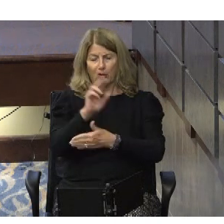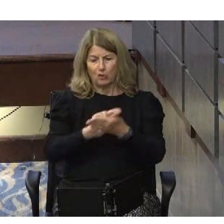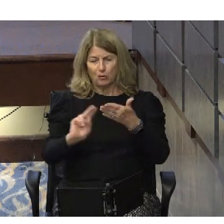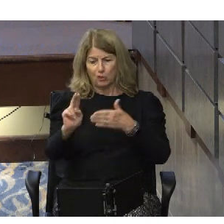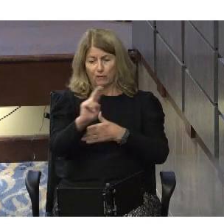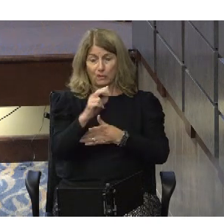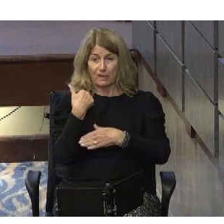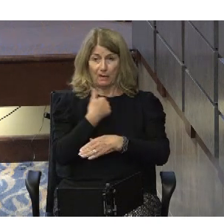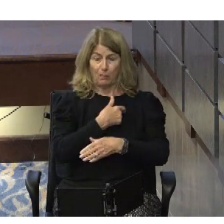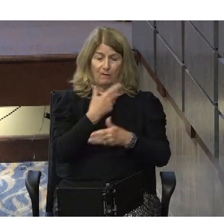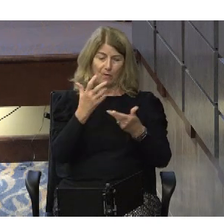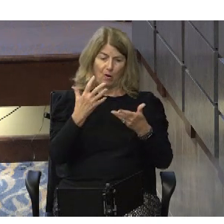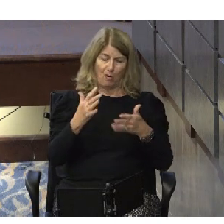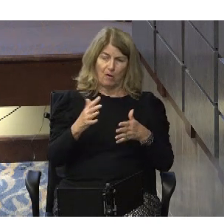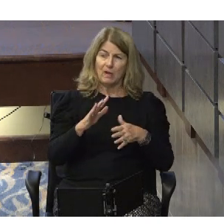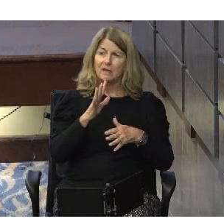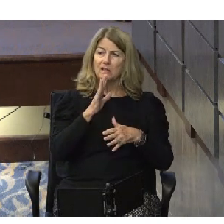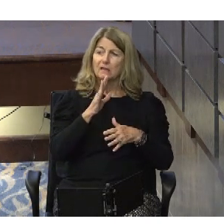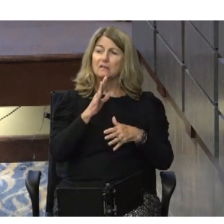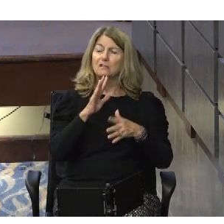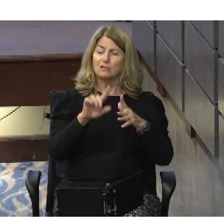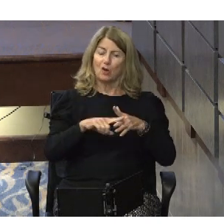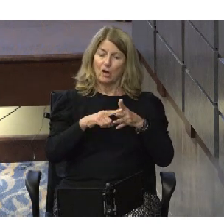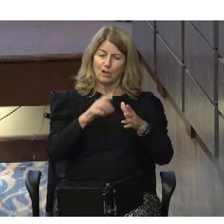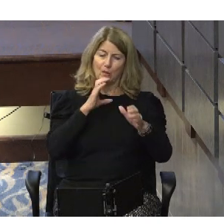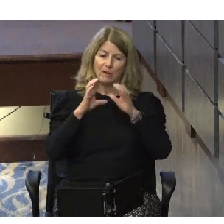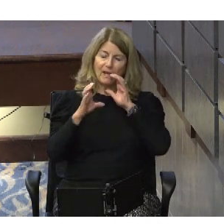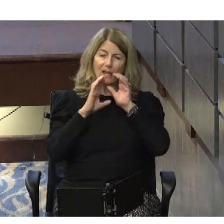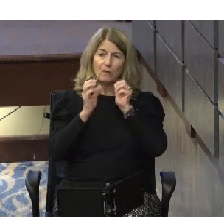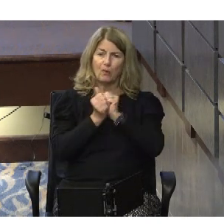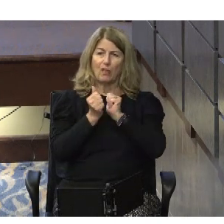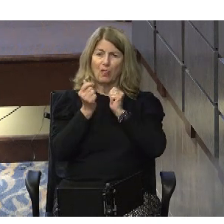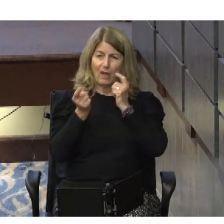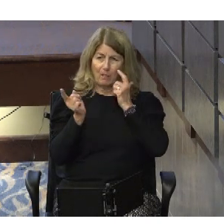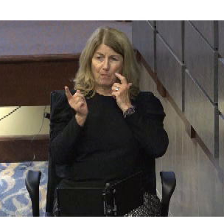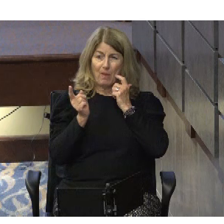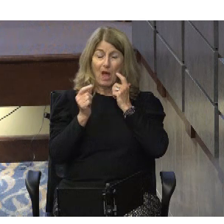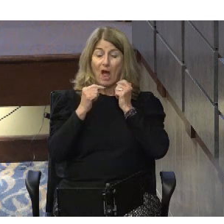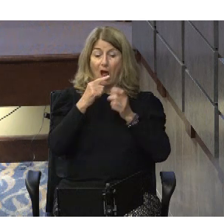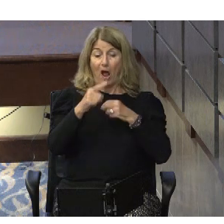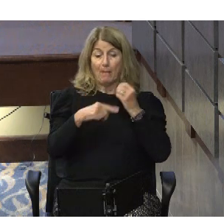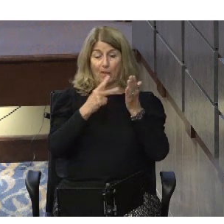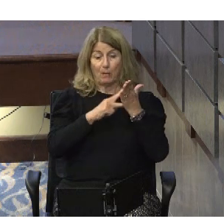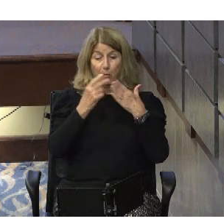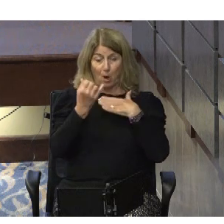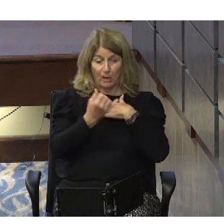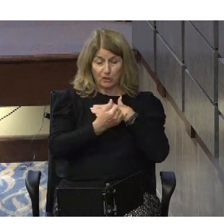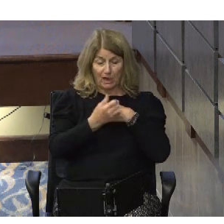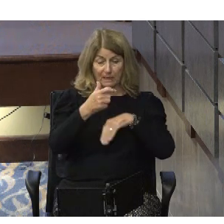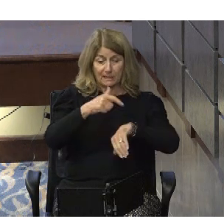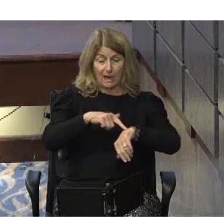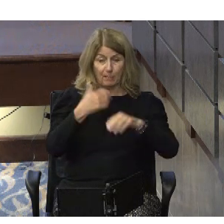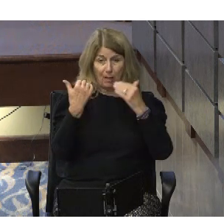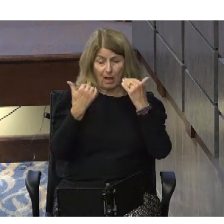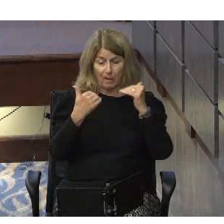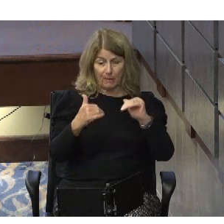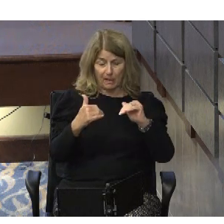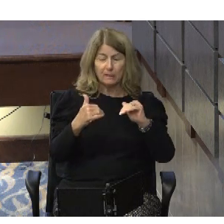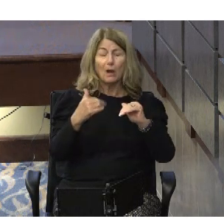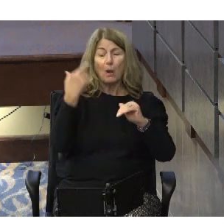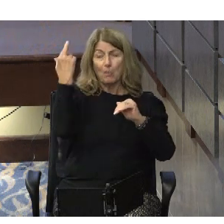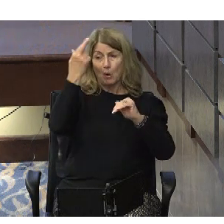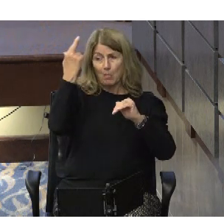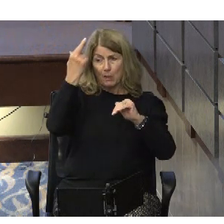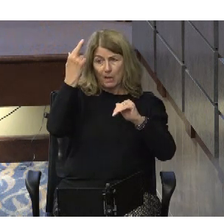we've already started communicating with them about the project, timeline, plans, purpose, mission, all those